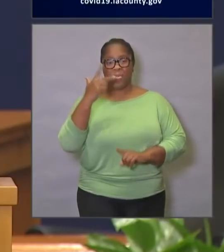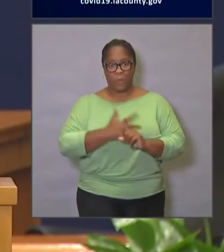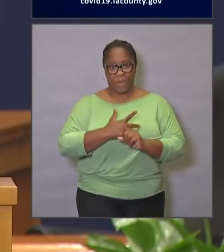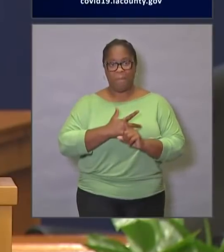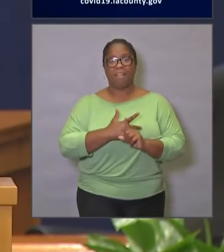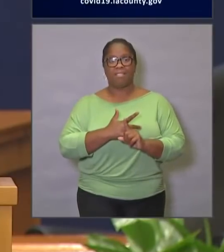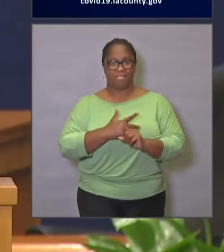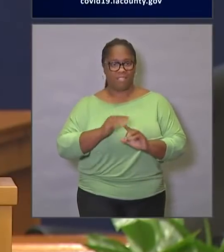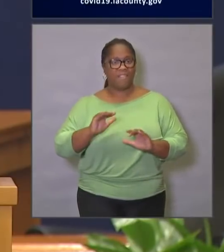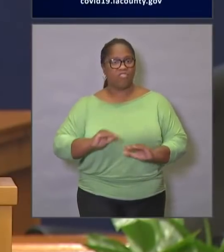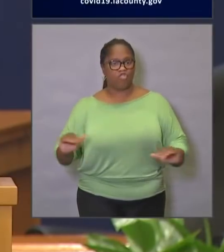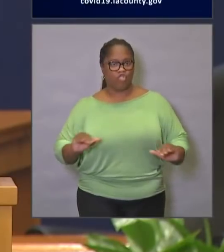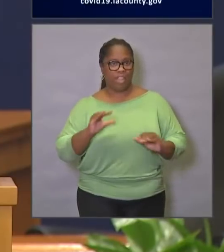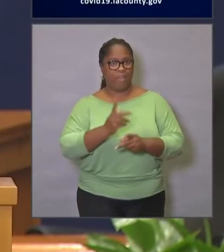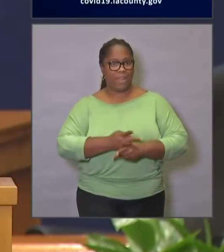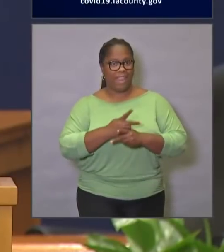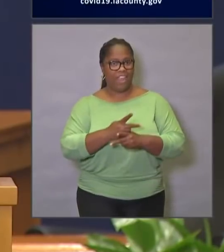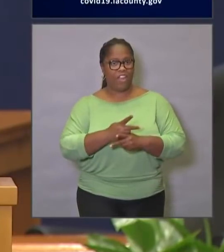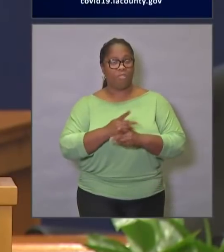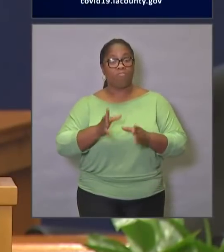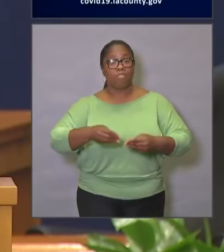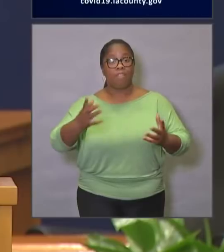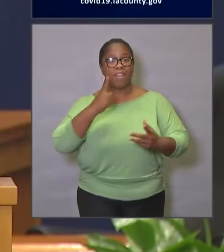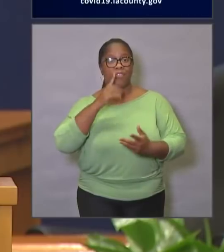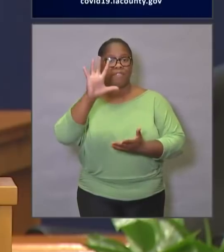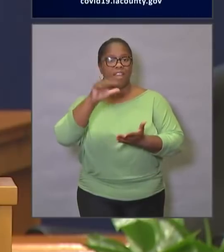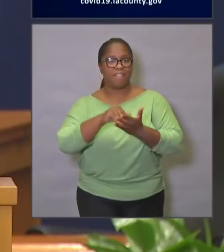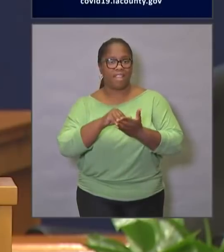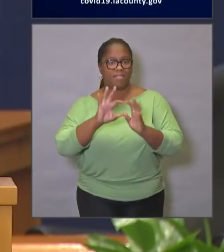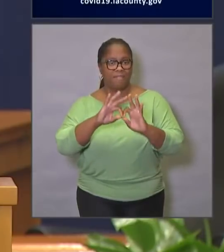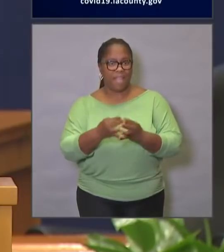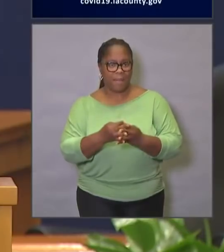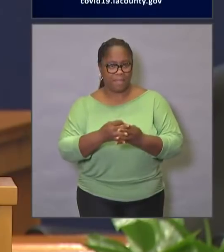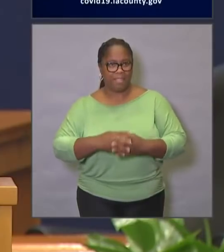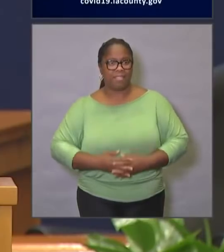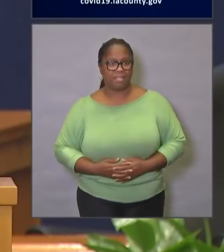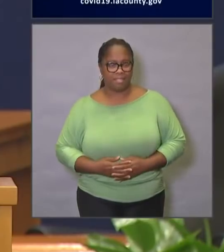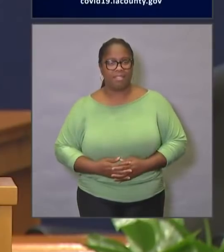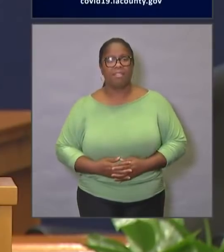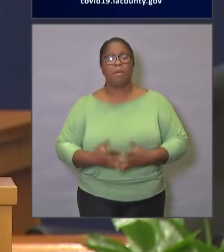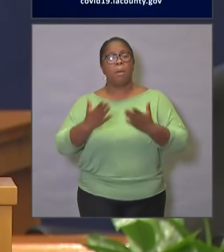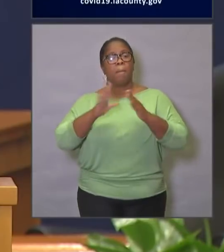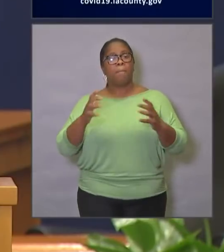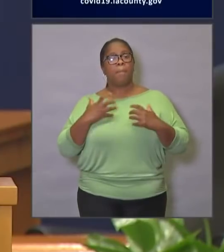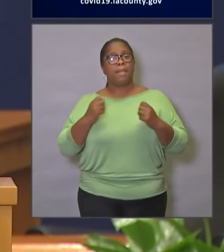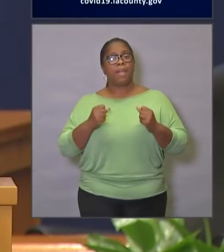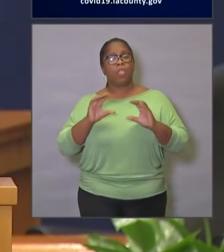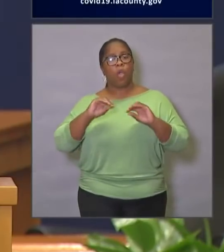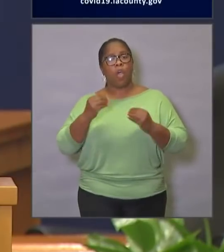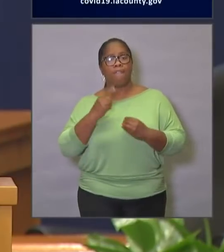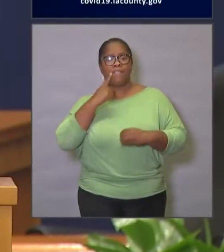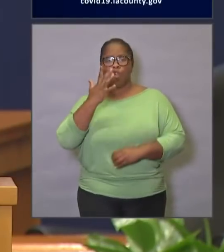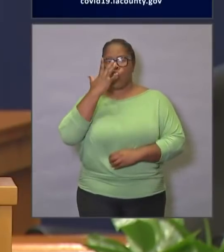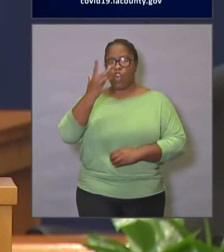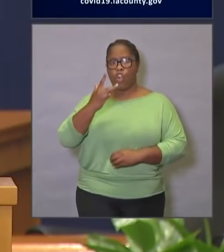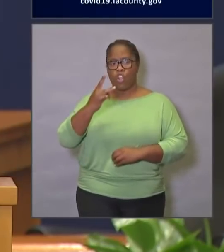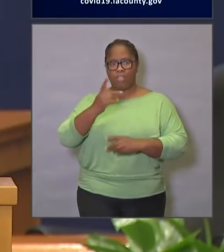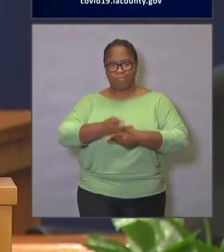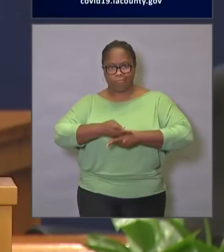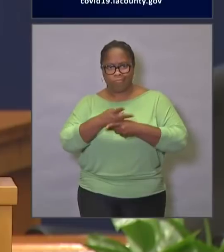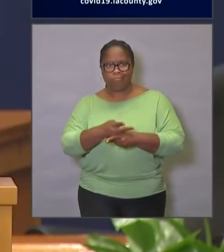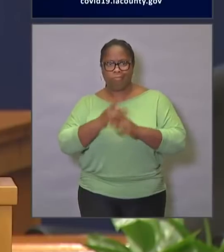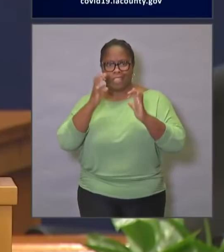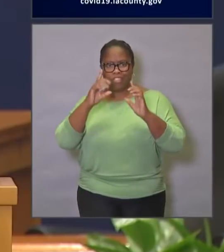families. The Department of Public Health's Office for the Advancement of Early Care and Education will lead distributing the funding